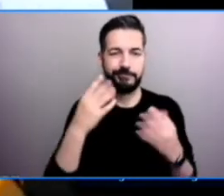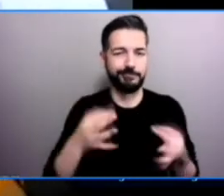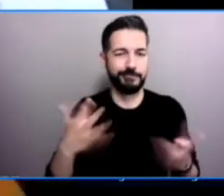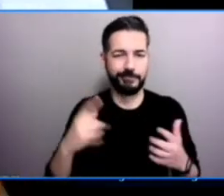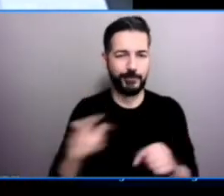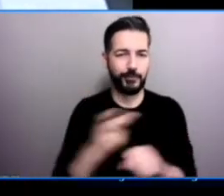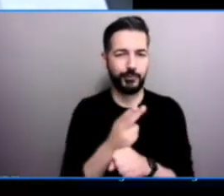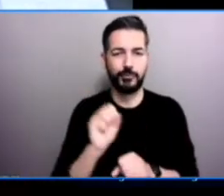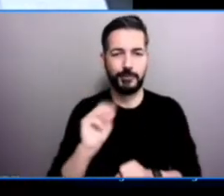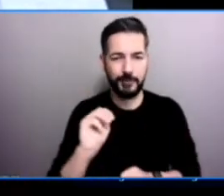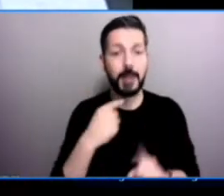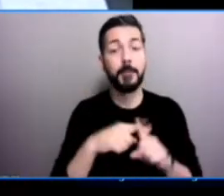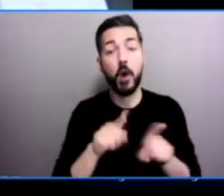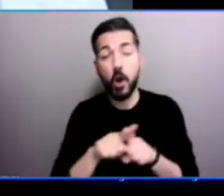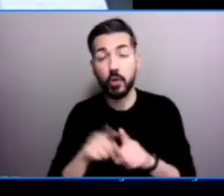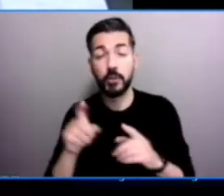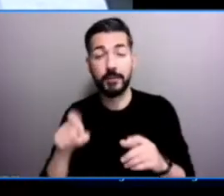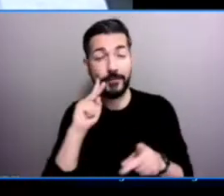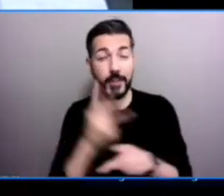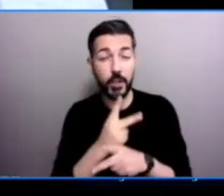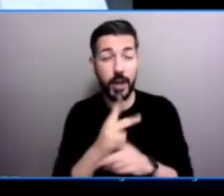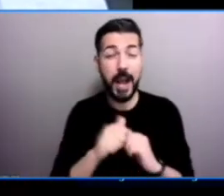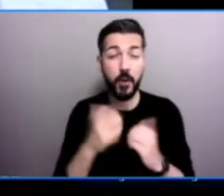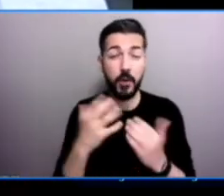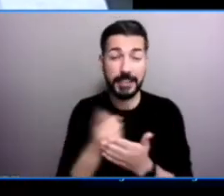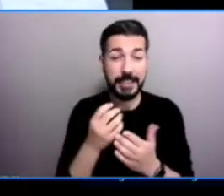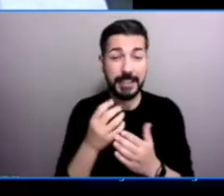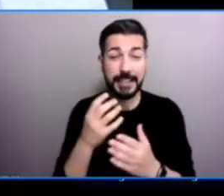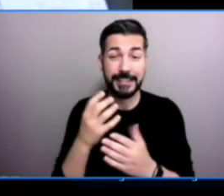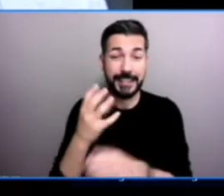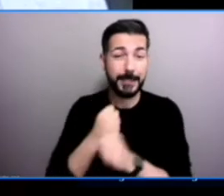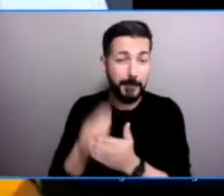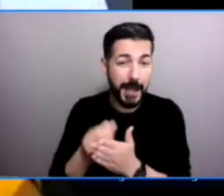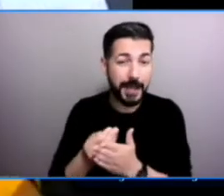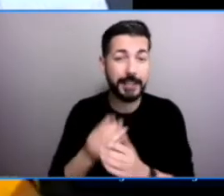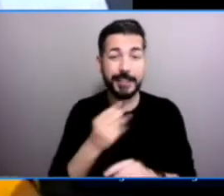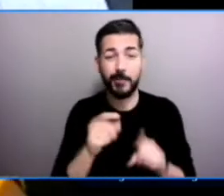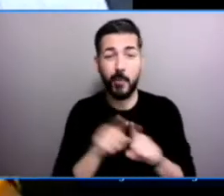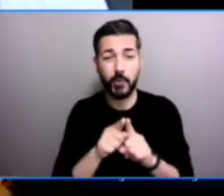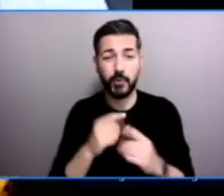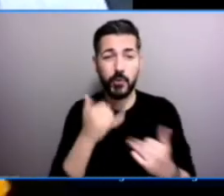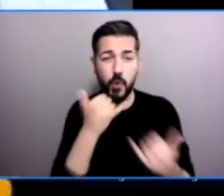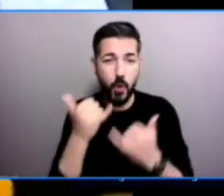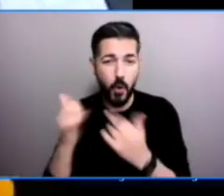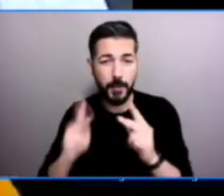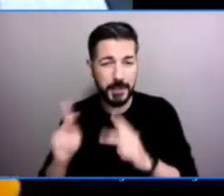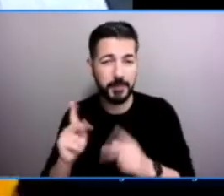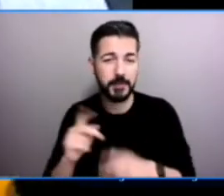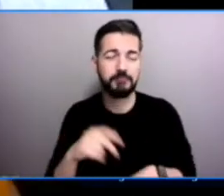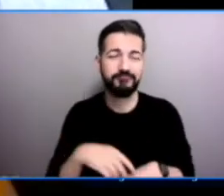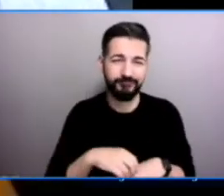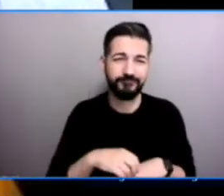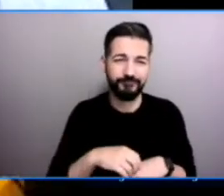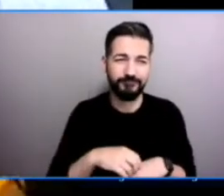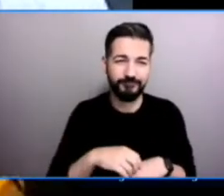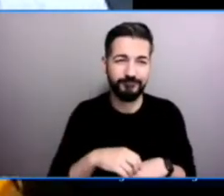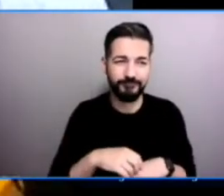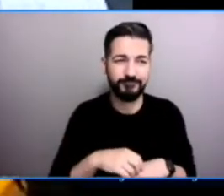Anyone who wants to jump in, this is for y'all. I have an answer, but I can wait if someone else wants to say